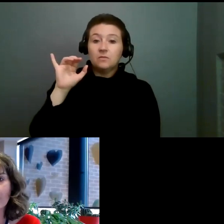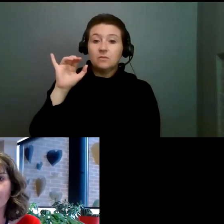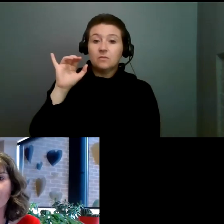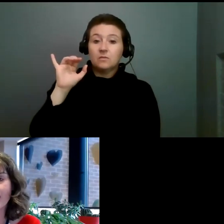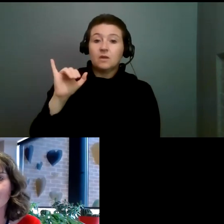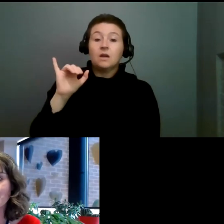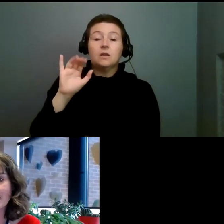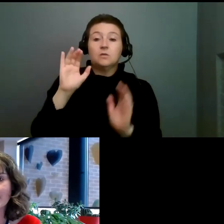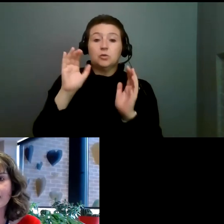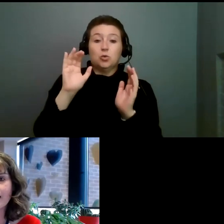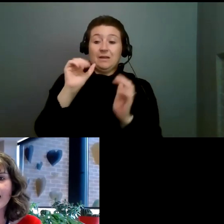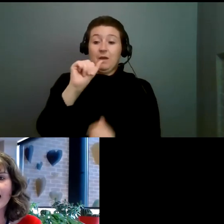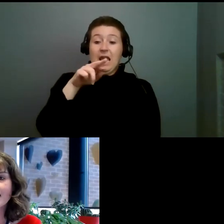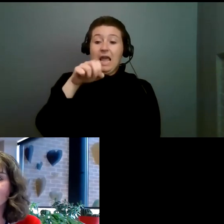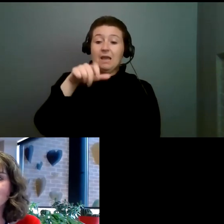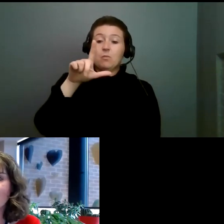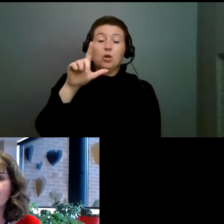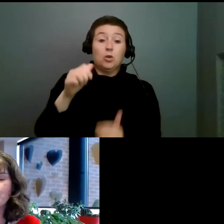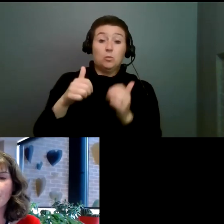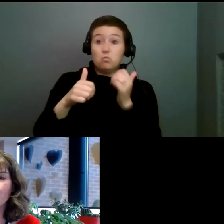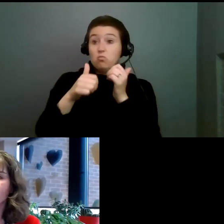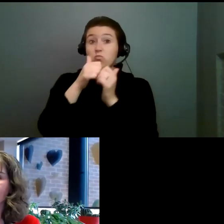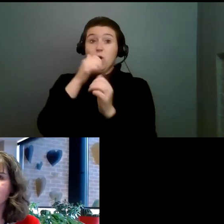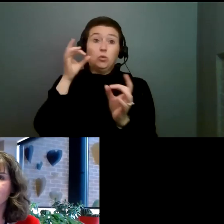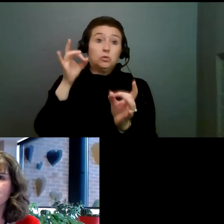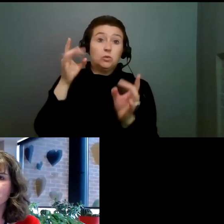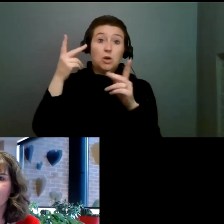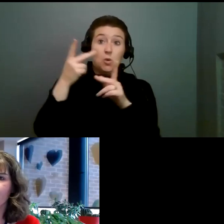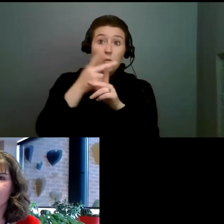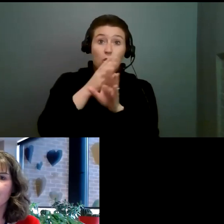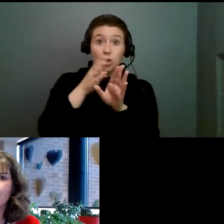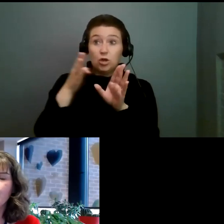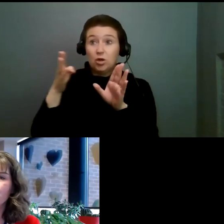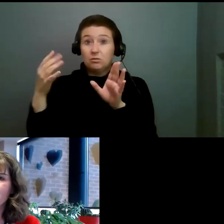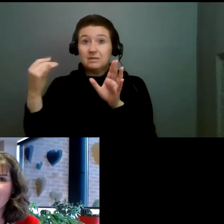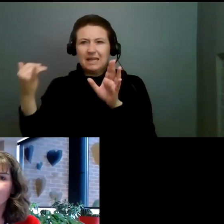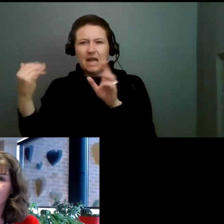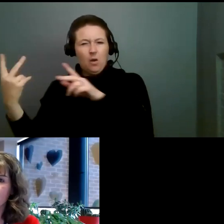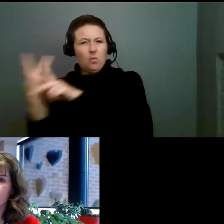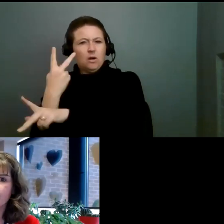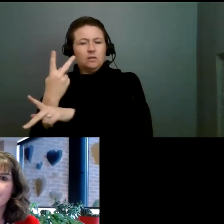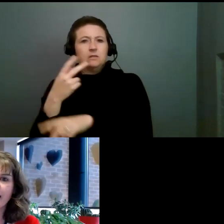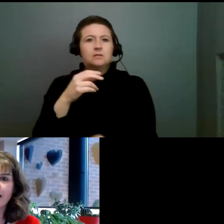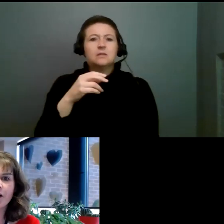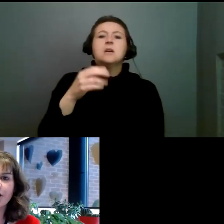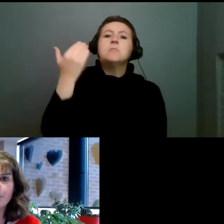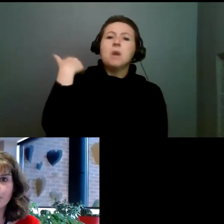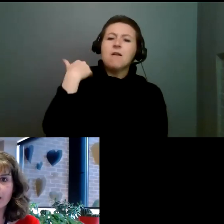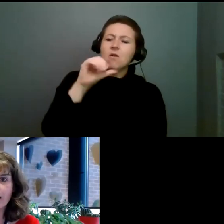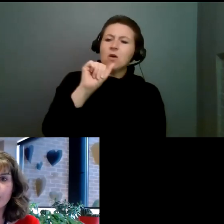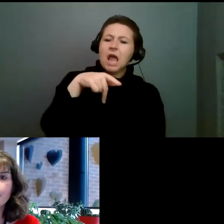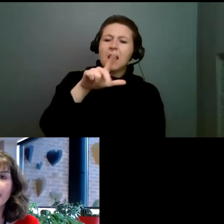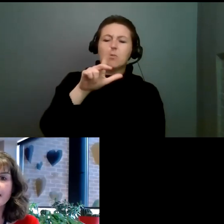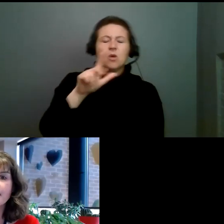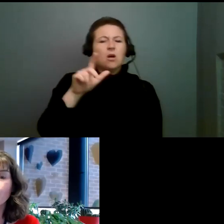in April at our peak. At that time, COVID-19 was scary, but not real to many in our